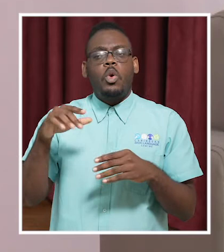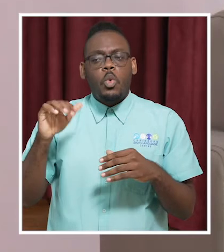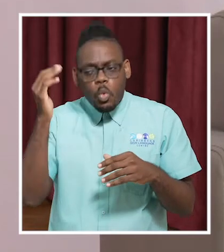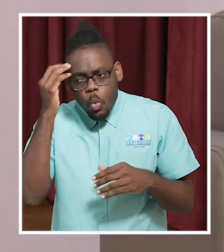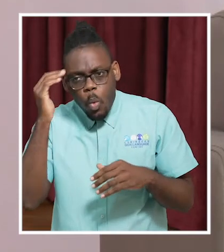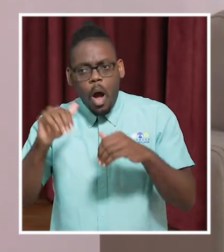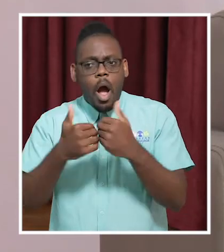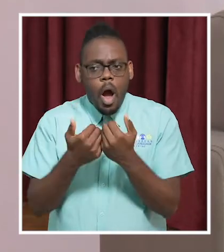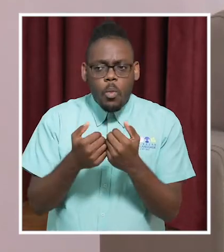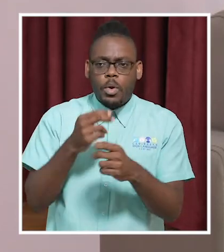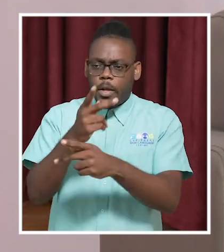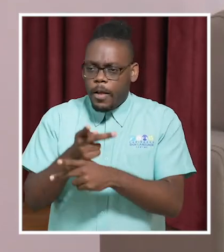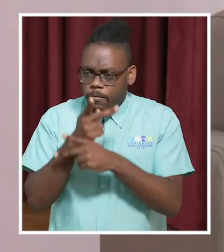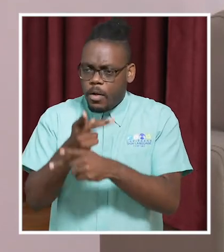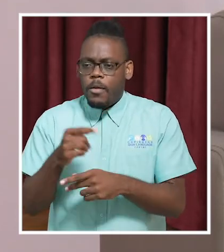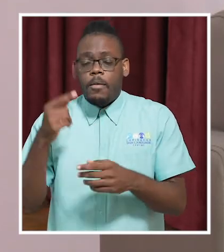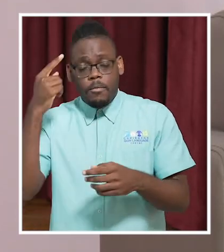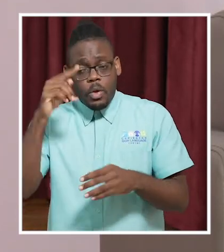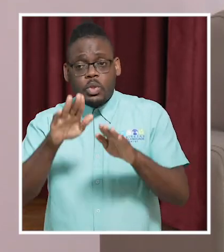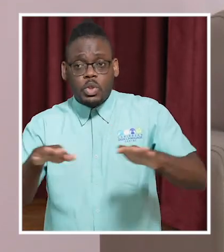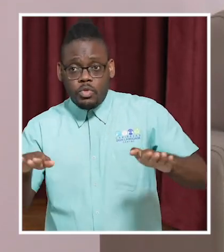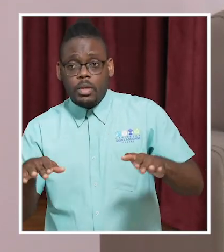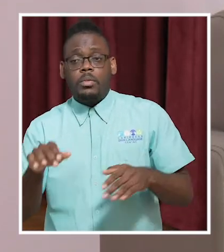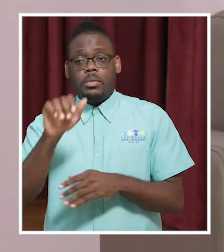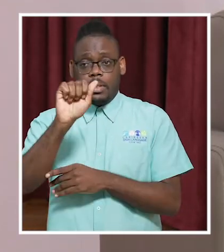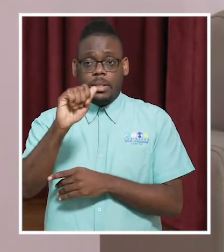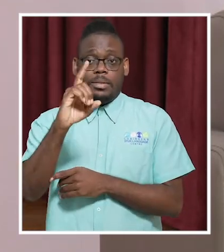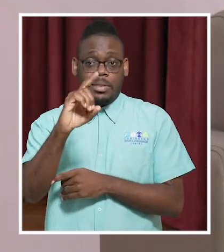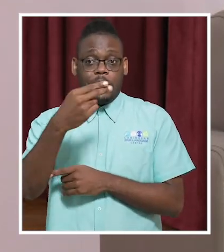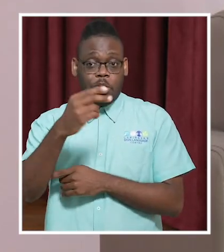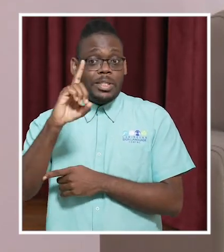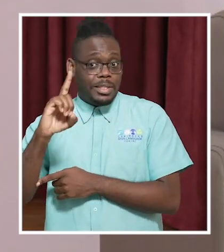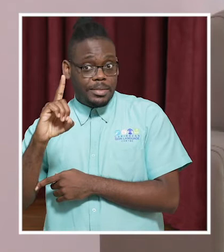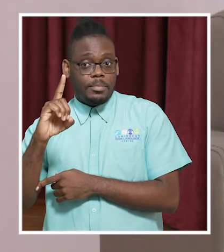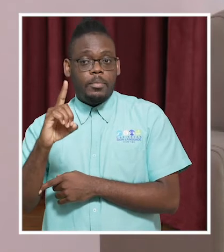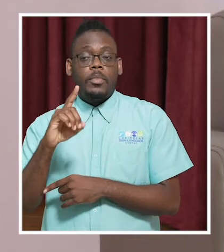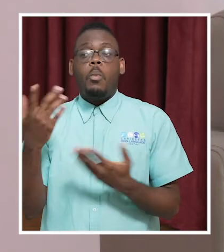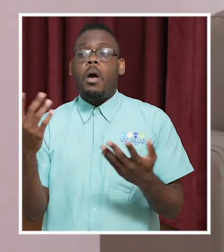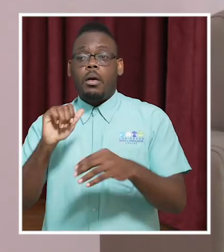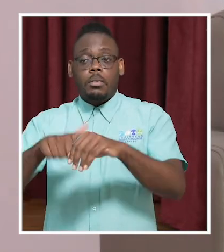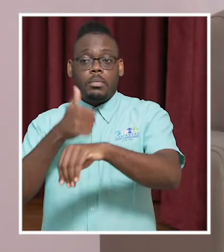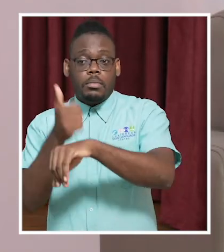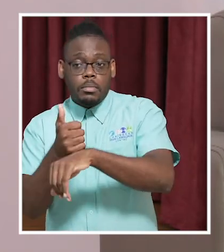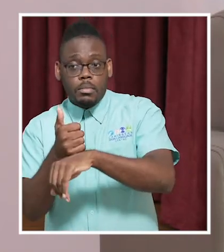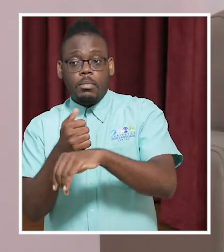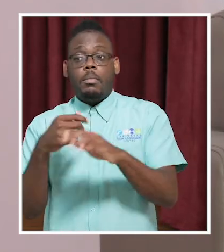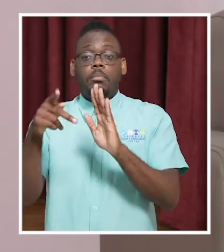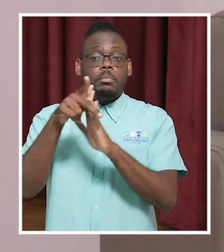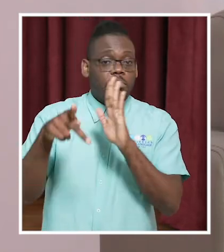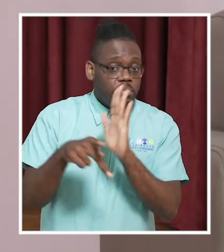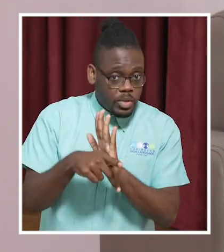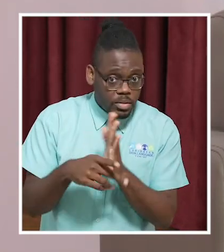public policy that we will try now to engage the children in a different way in